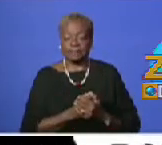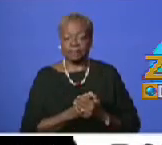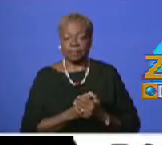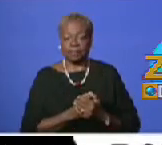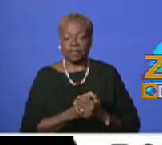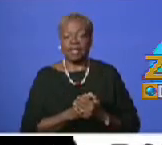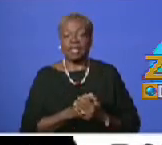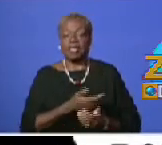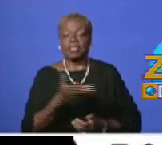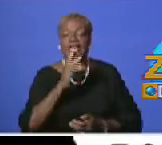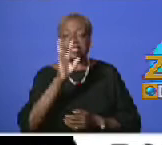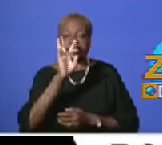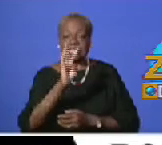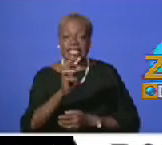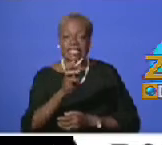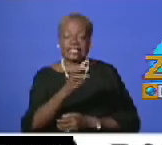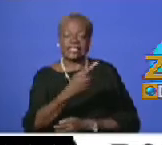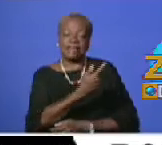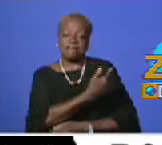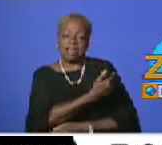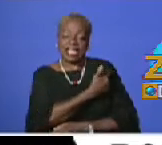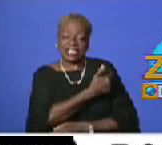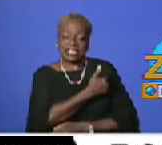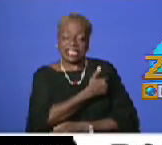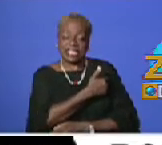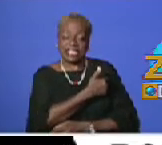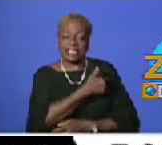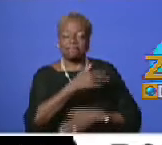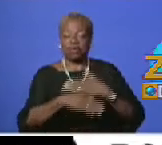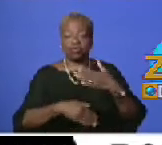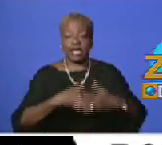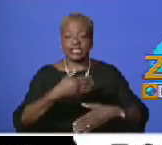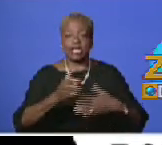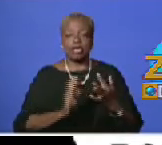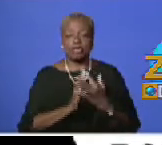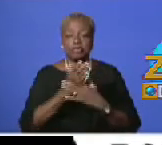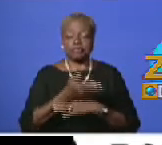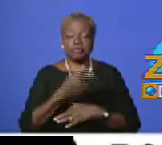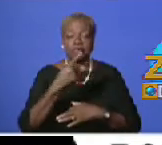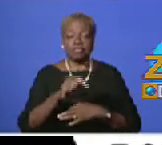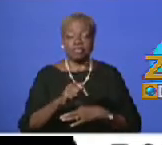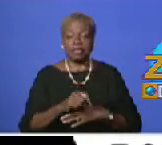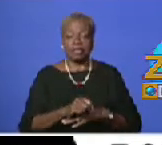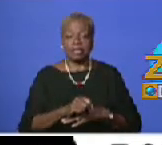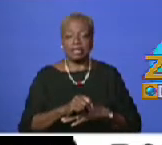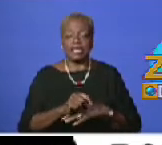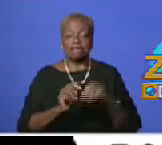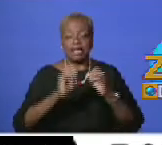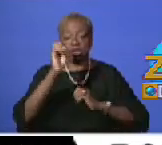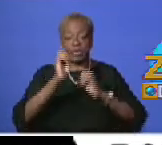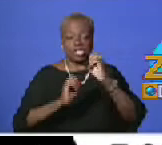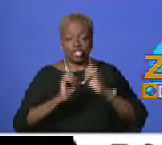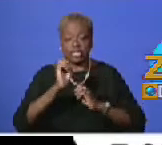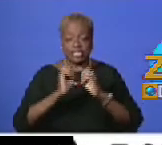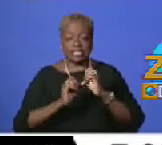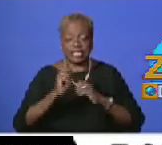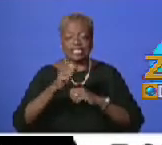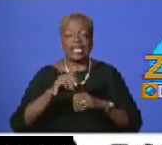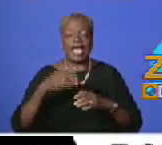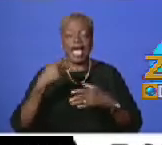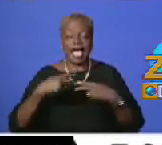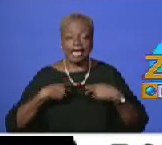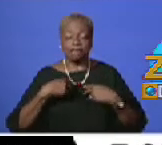some 6 vaccines that have progressed through the initial phases of evaluation and have progressed to what